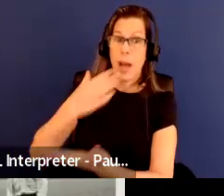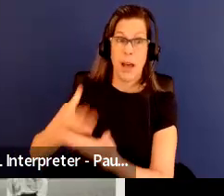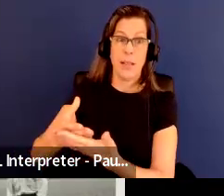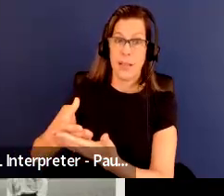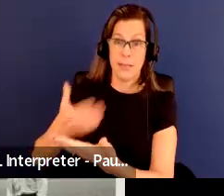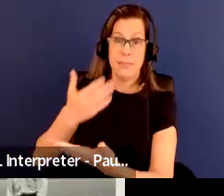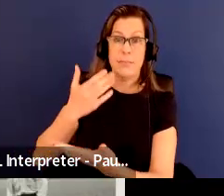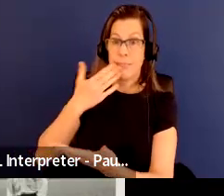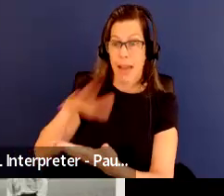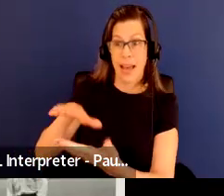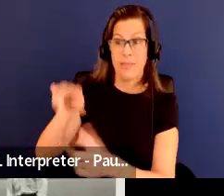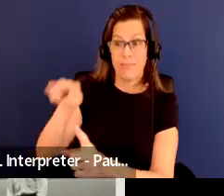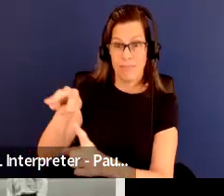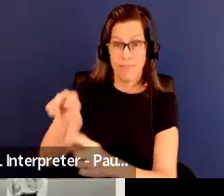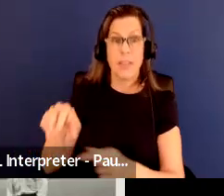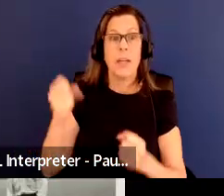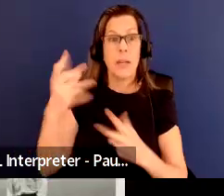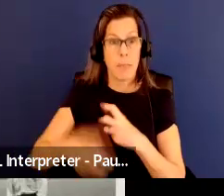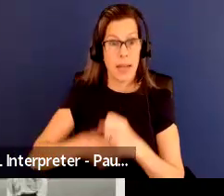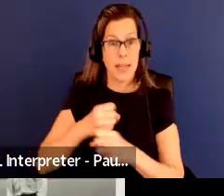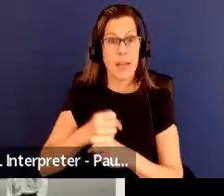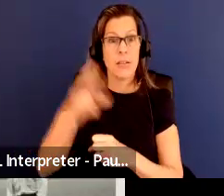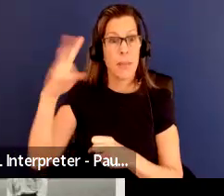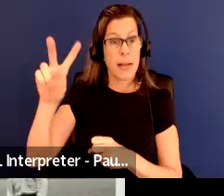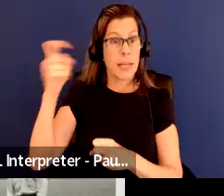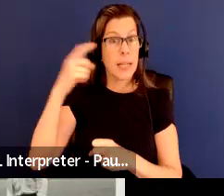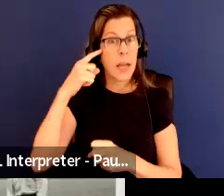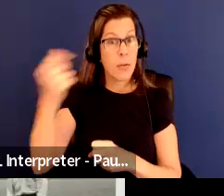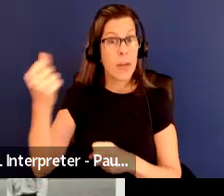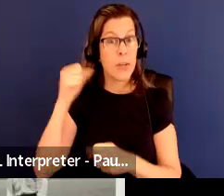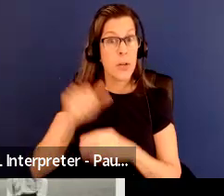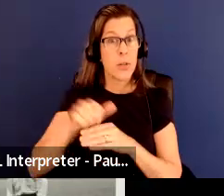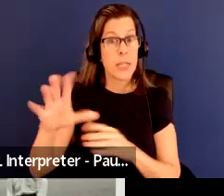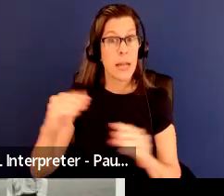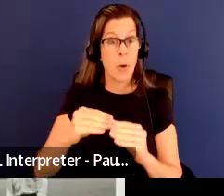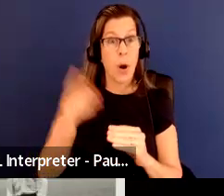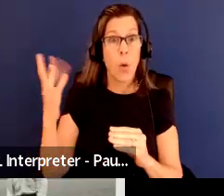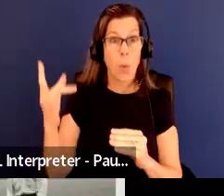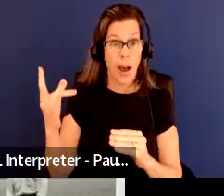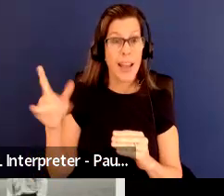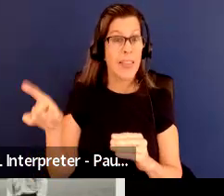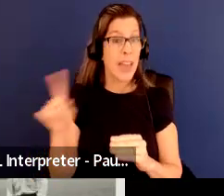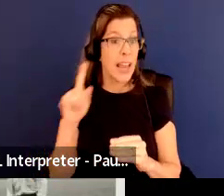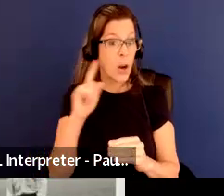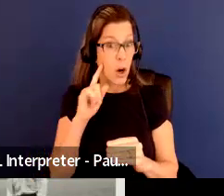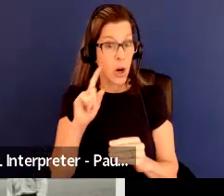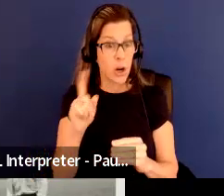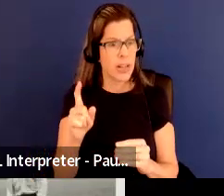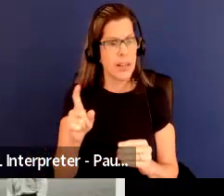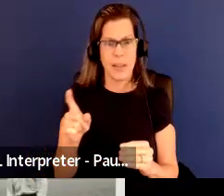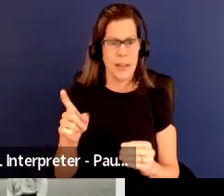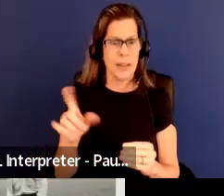And for a period, the Mexican government even refused to send any more because they heard about how poorly they were treated, and didn't end